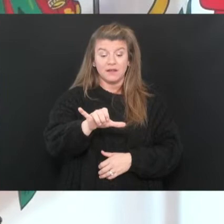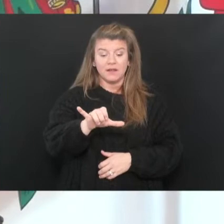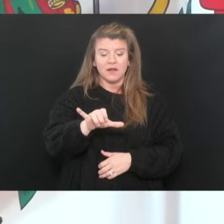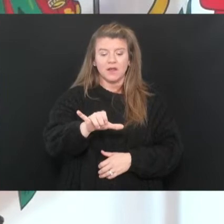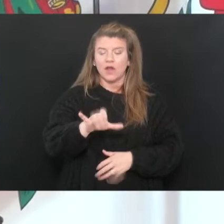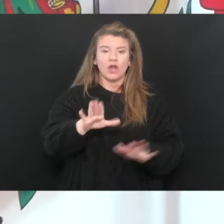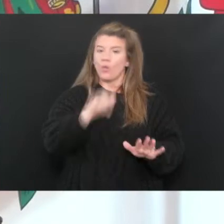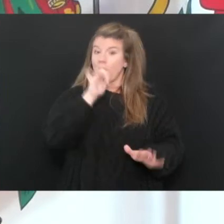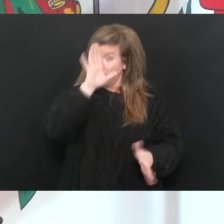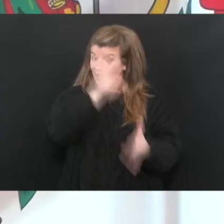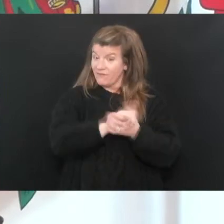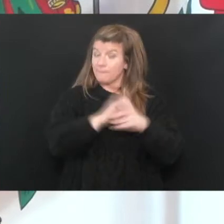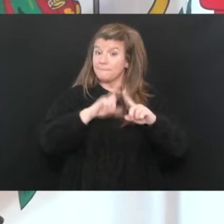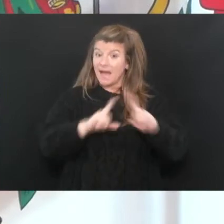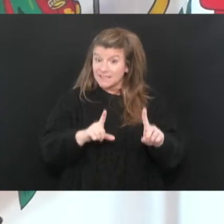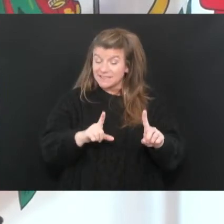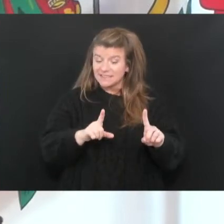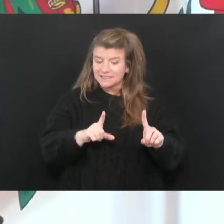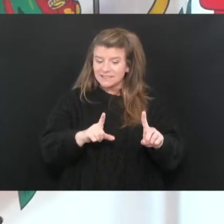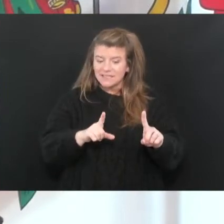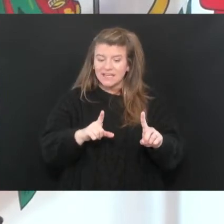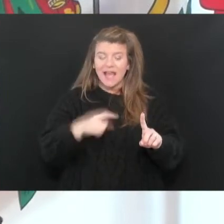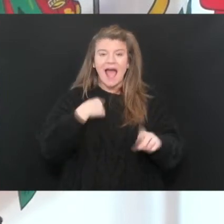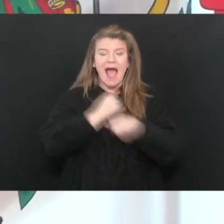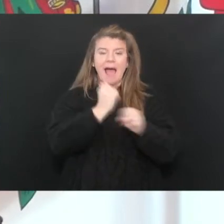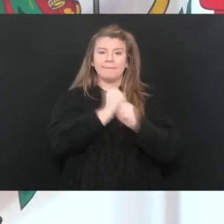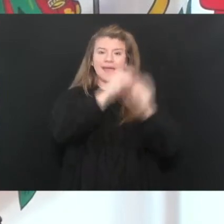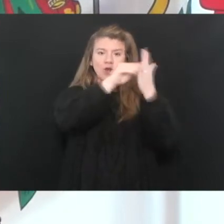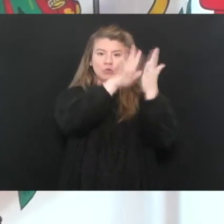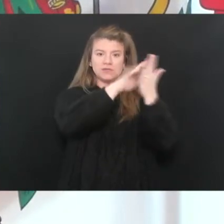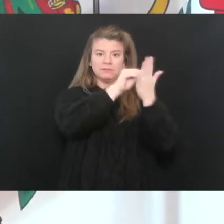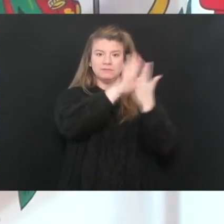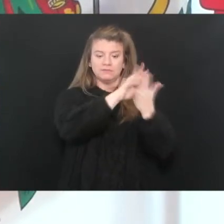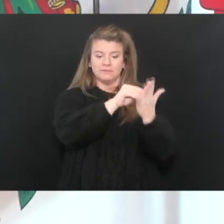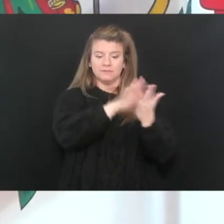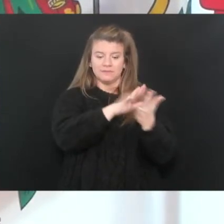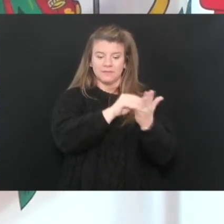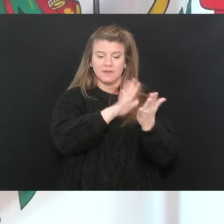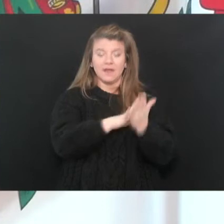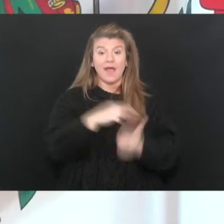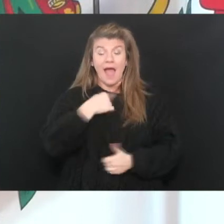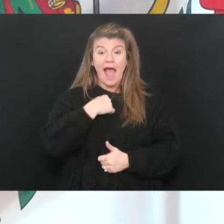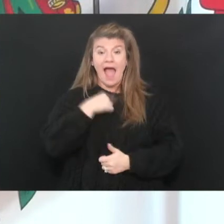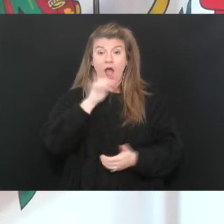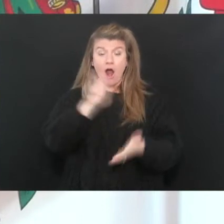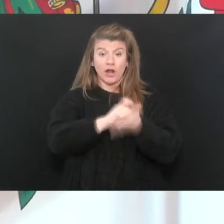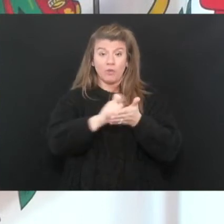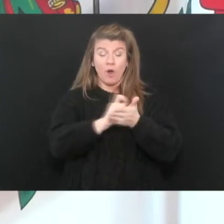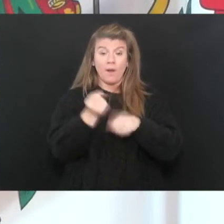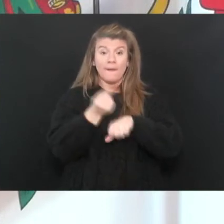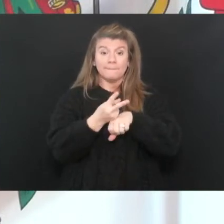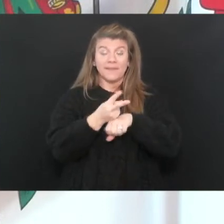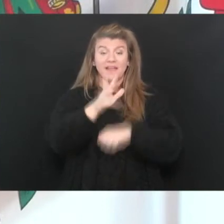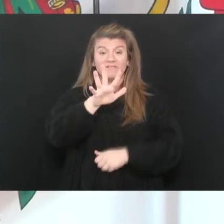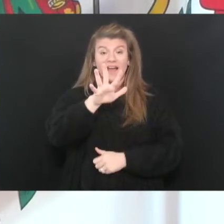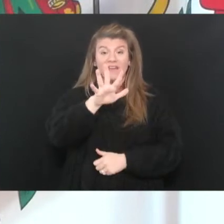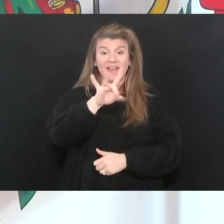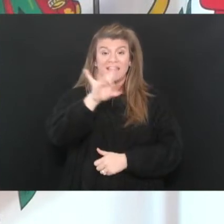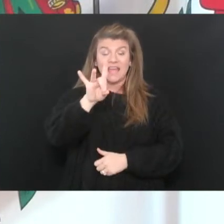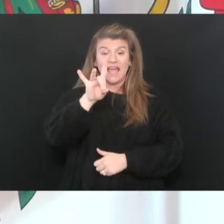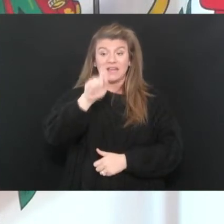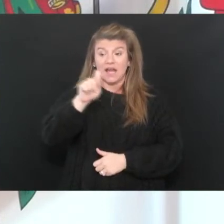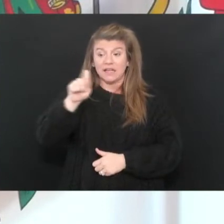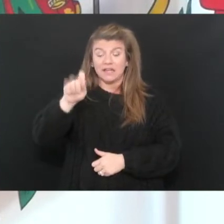you wouldn't believe it, but in making notes as we go forward and everything, I put beat 588 ...